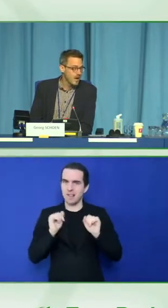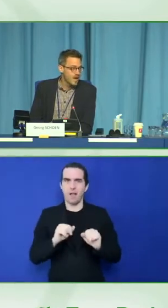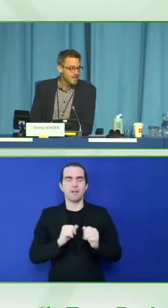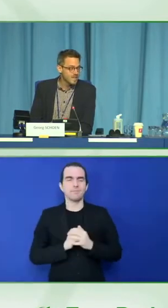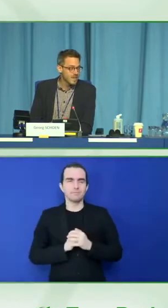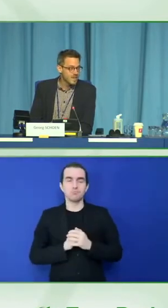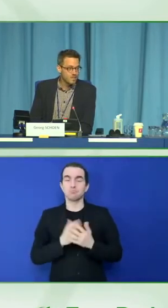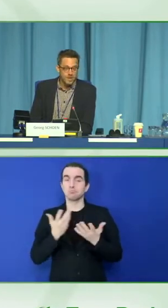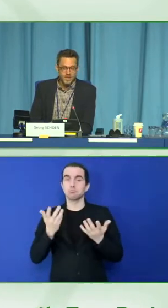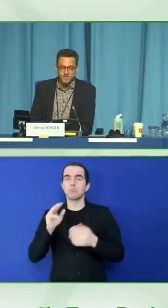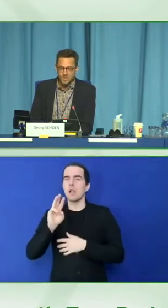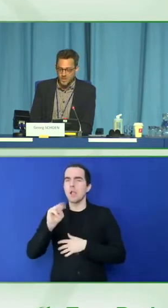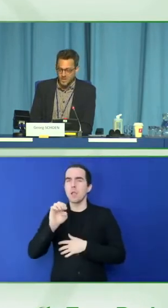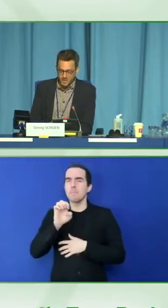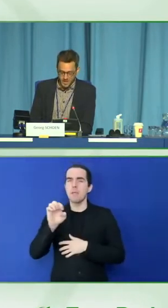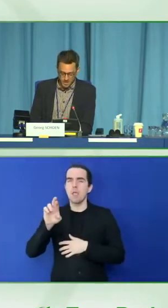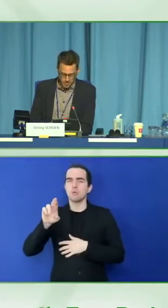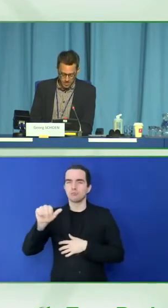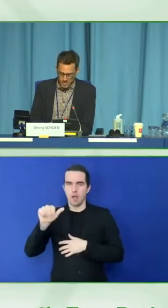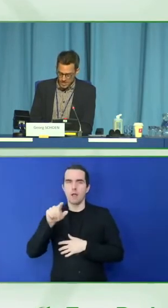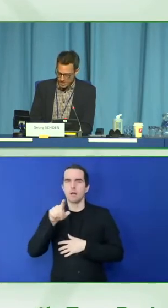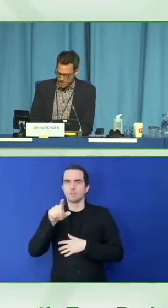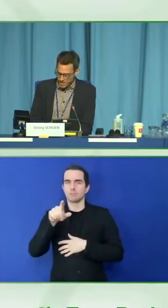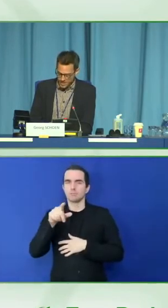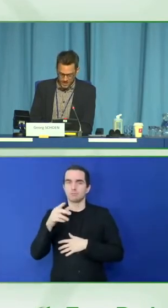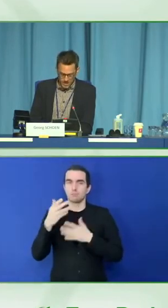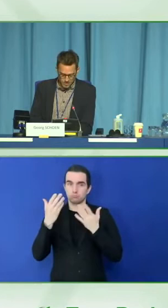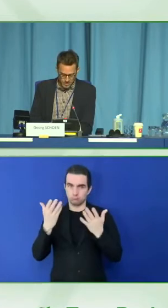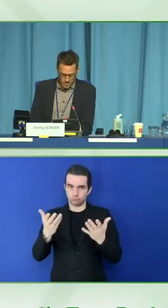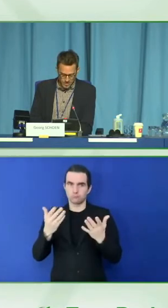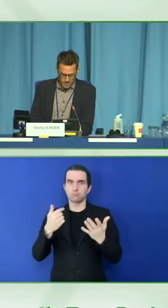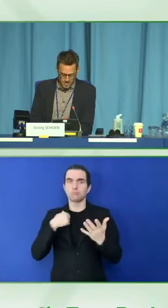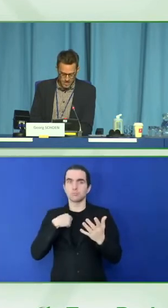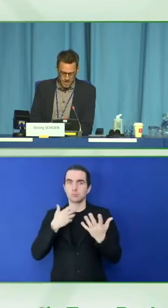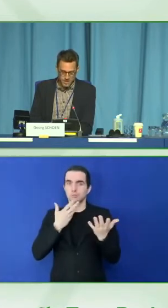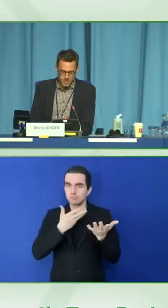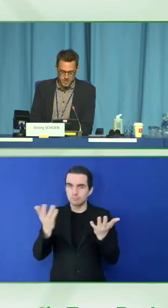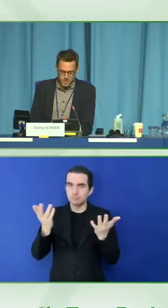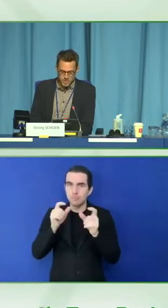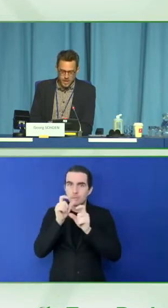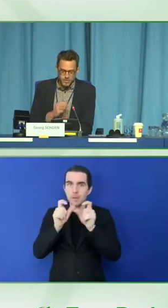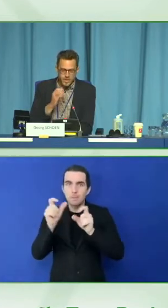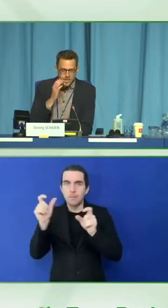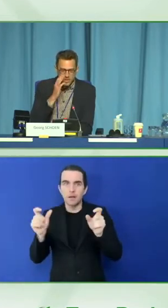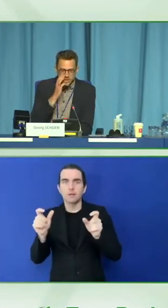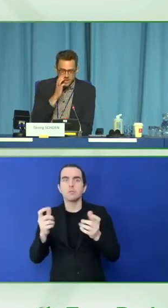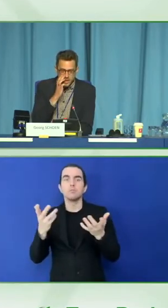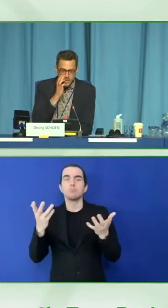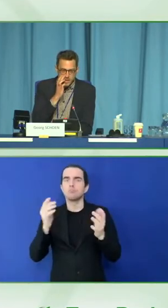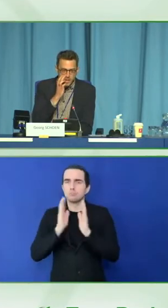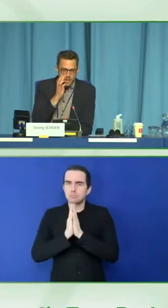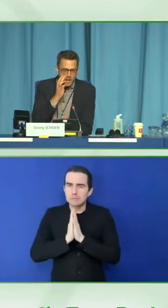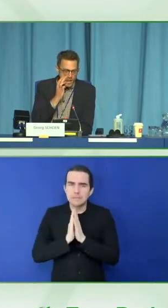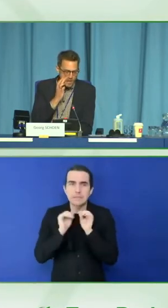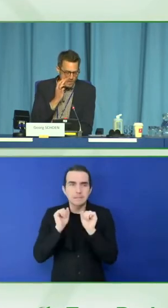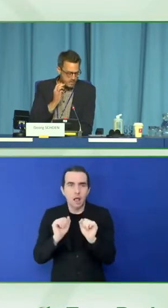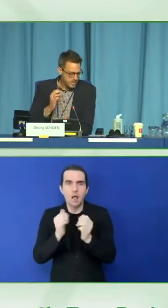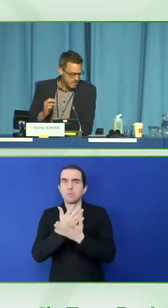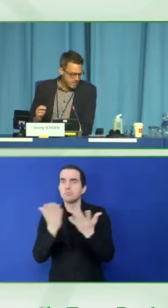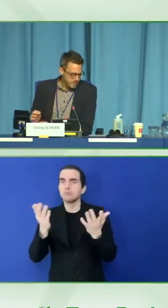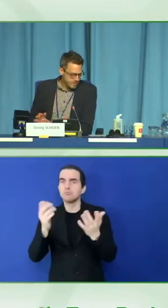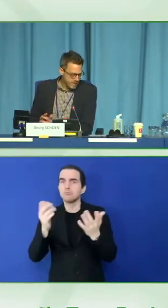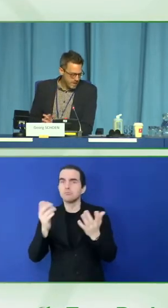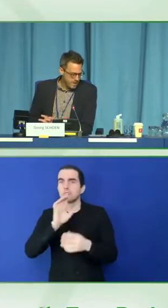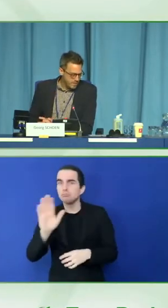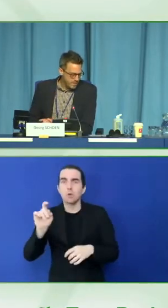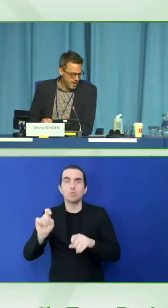would like to ask, and bring it forward when the time is there. So I would like to start